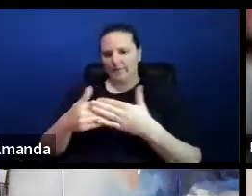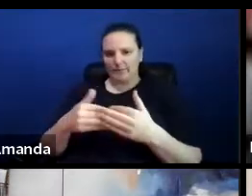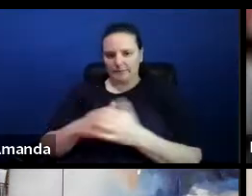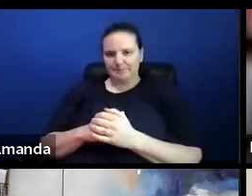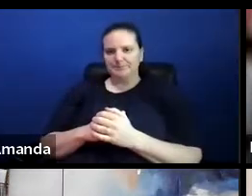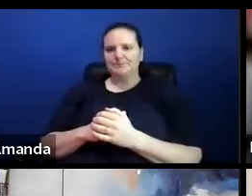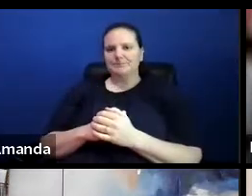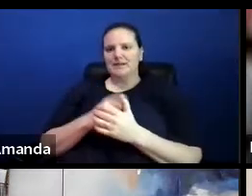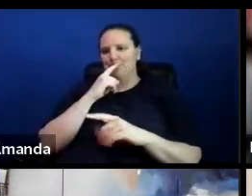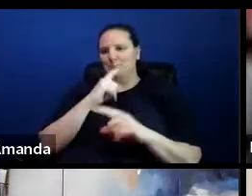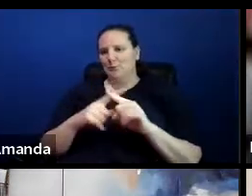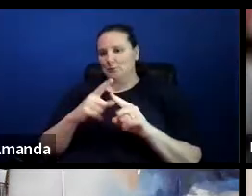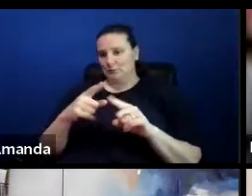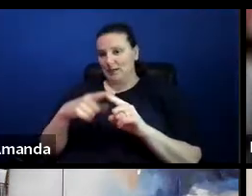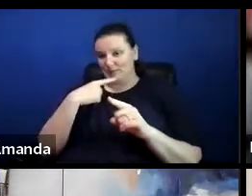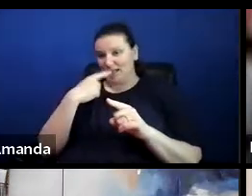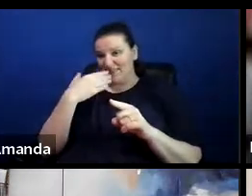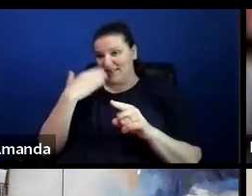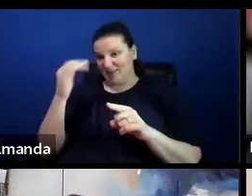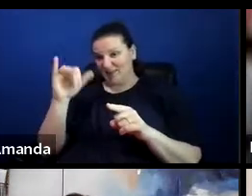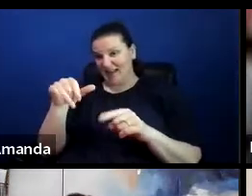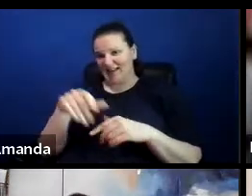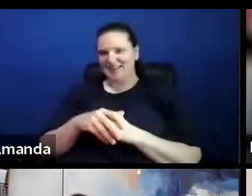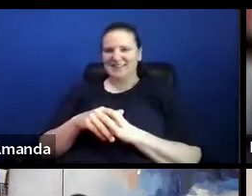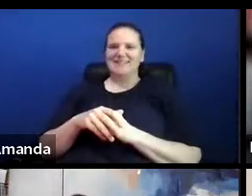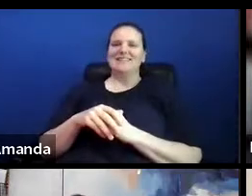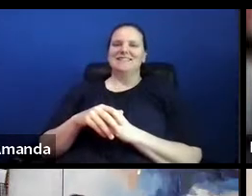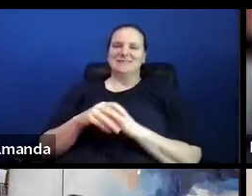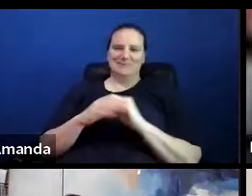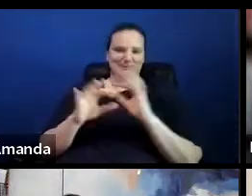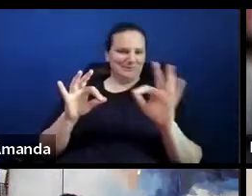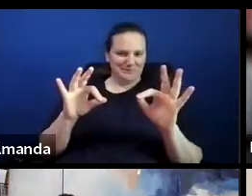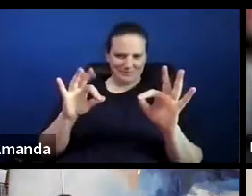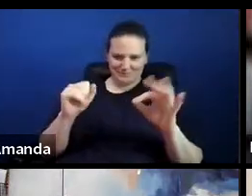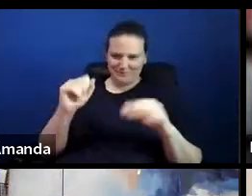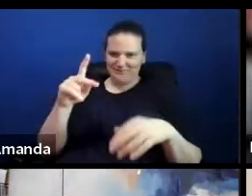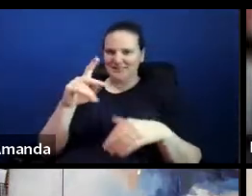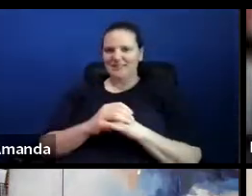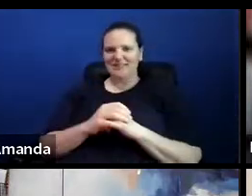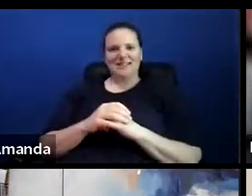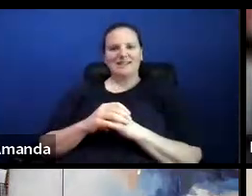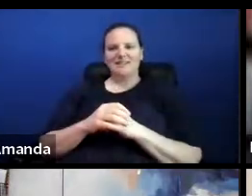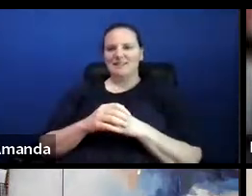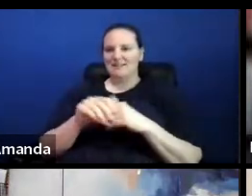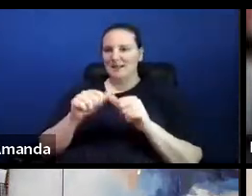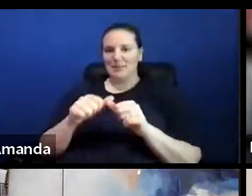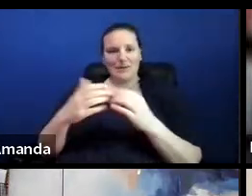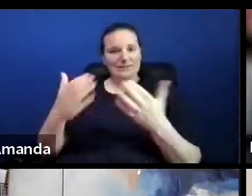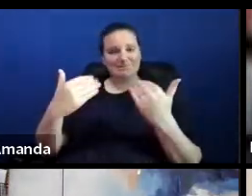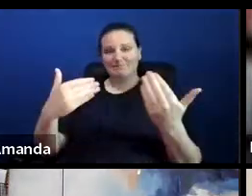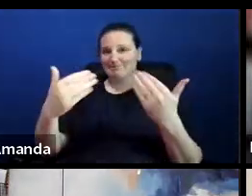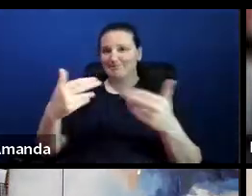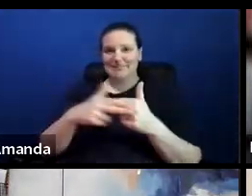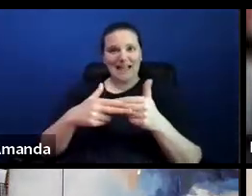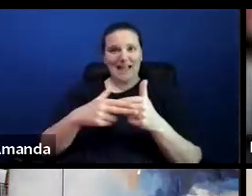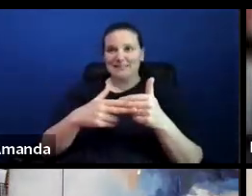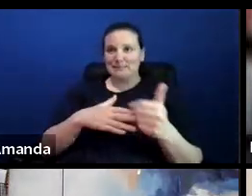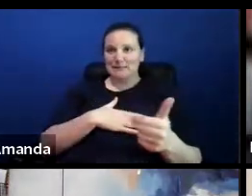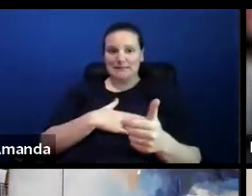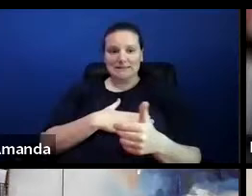You're muted, but I think you just said thank you. Okay, let's keep going. Slides back up,